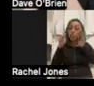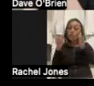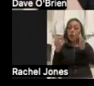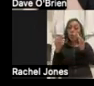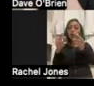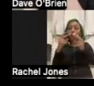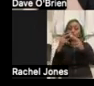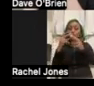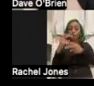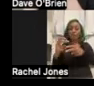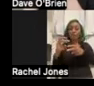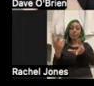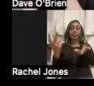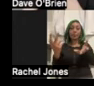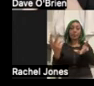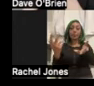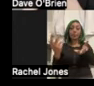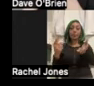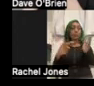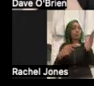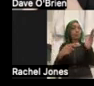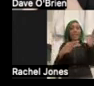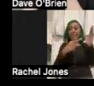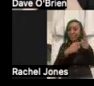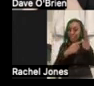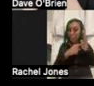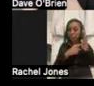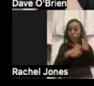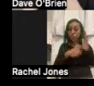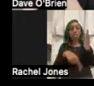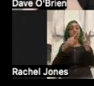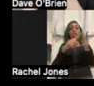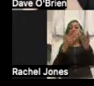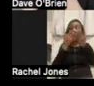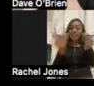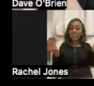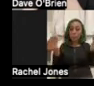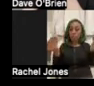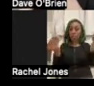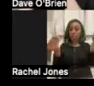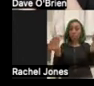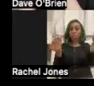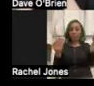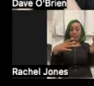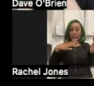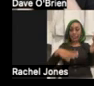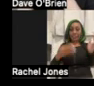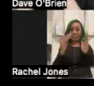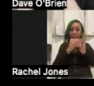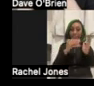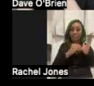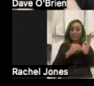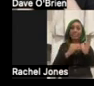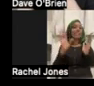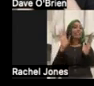Essential and Invisible is a kind of strategic policy focused publication, and Hear Our Voices is more about